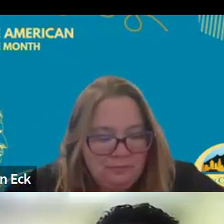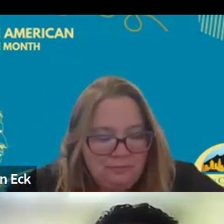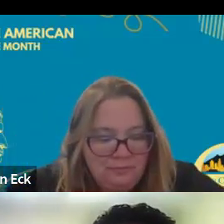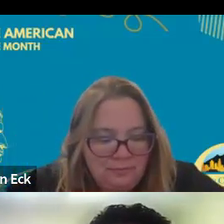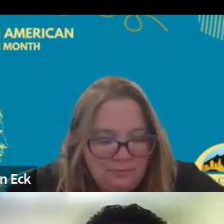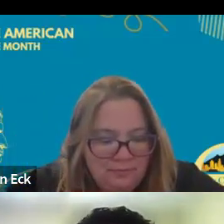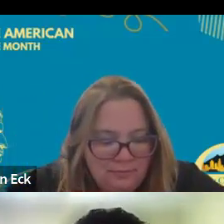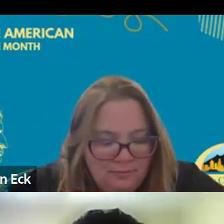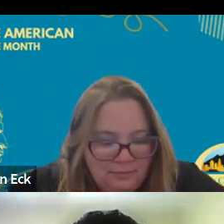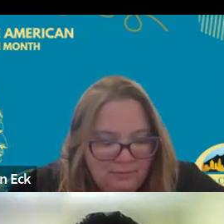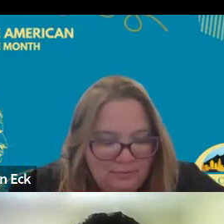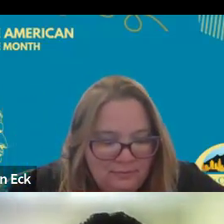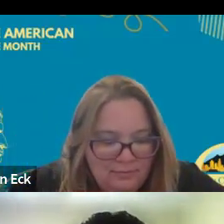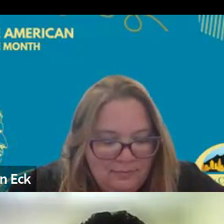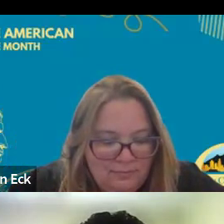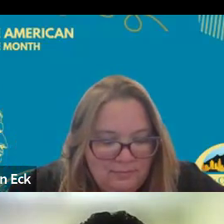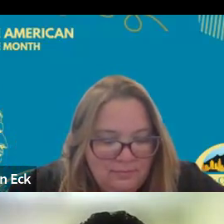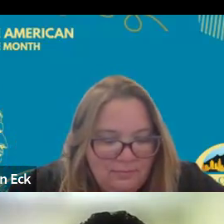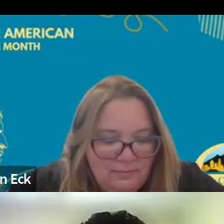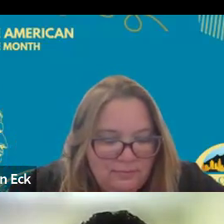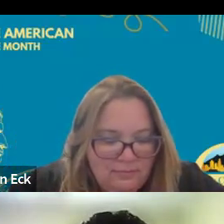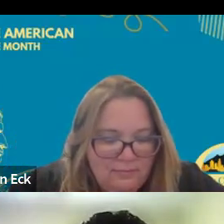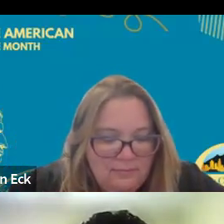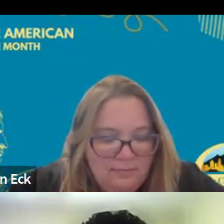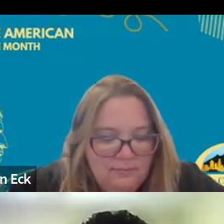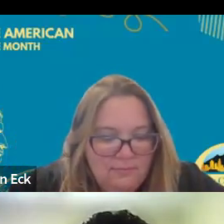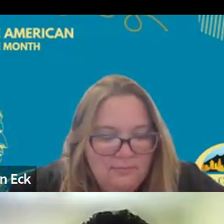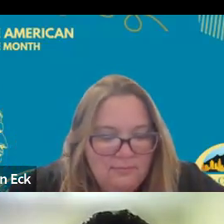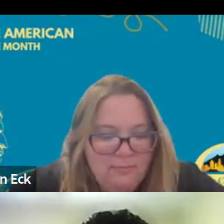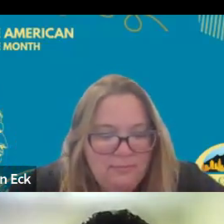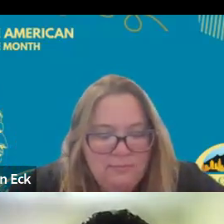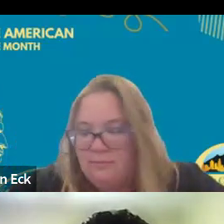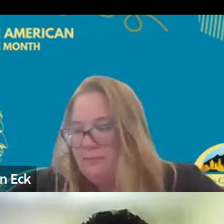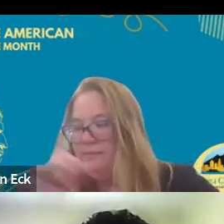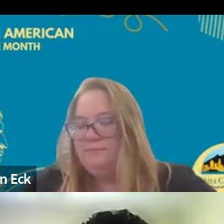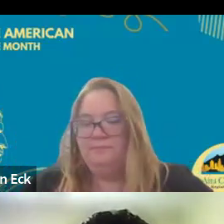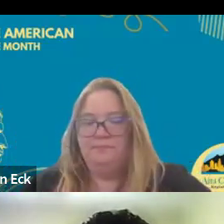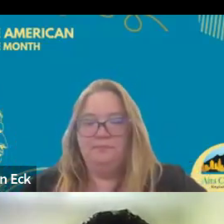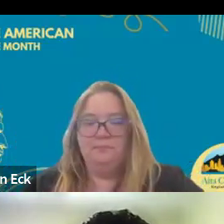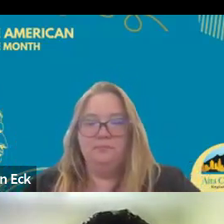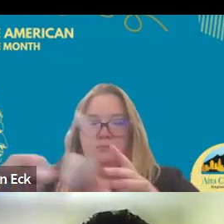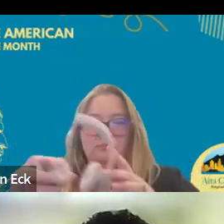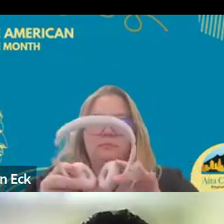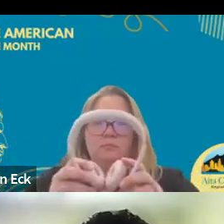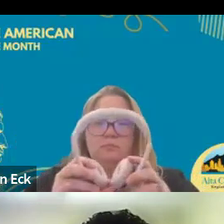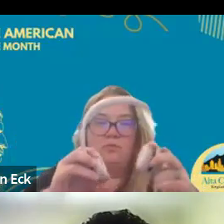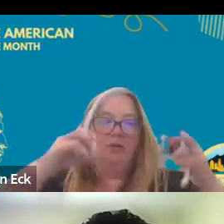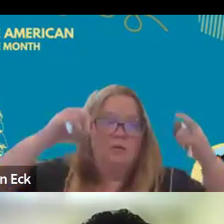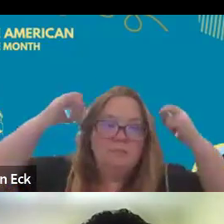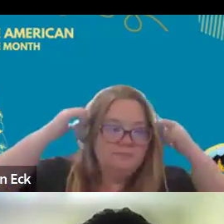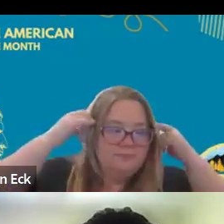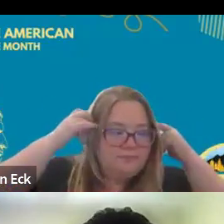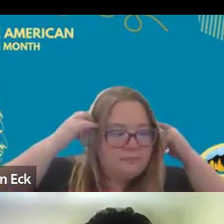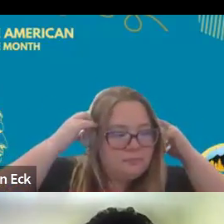The proposals for this project are going to be due December 3rd at 3 p.m. All that information is on the flyer. We